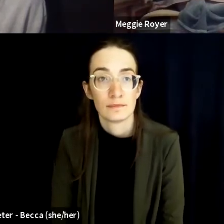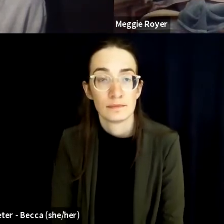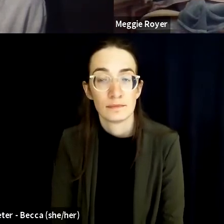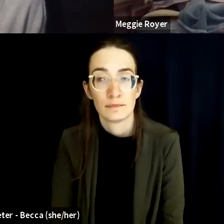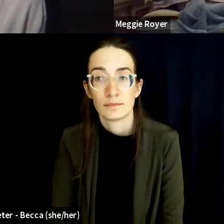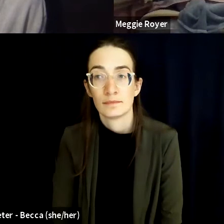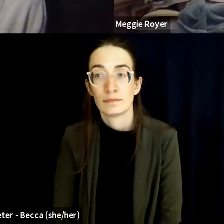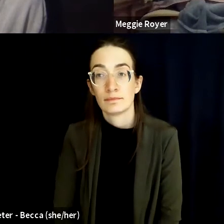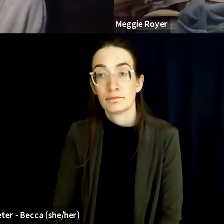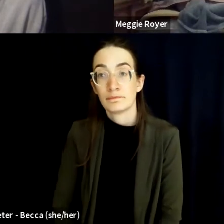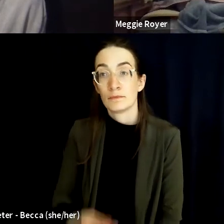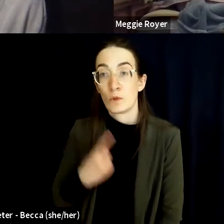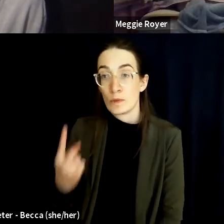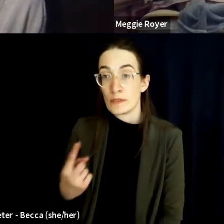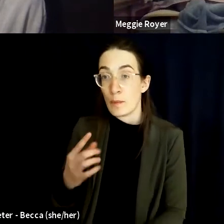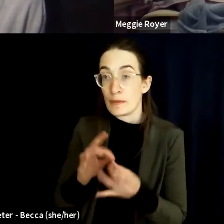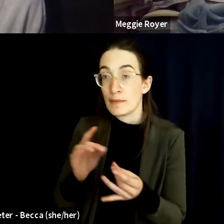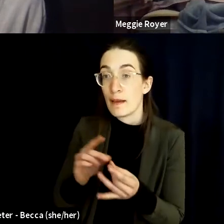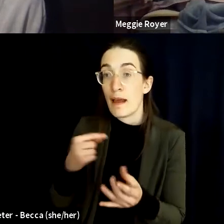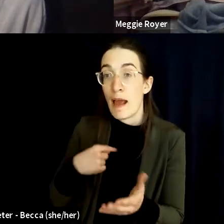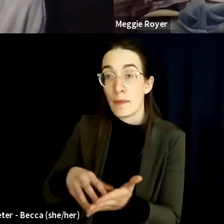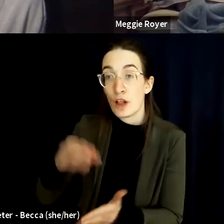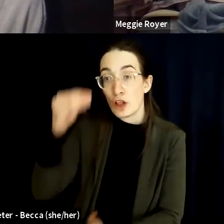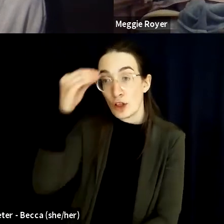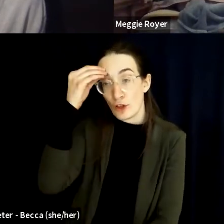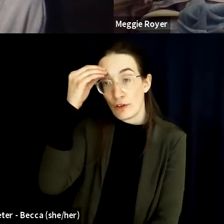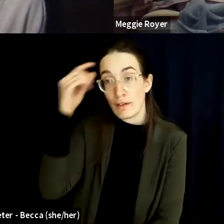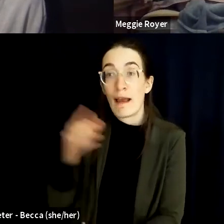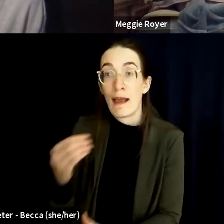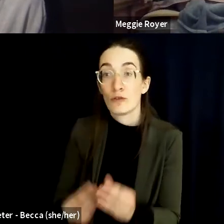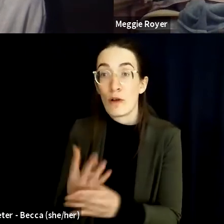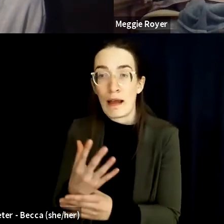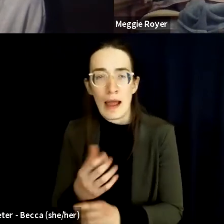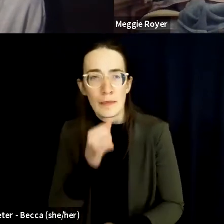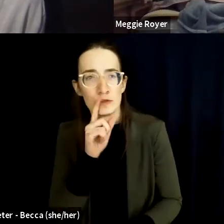I'm learning and growing. I'm not sure what HJK means.